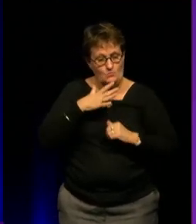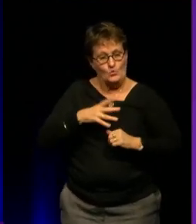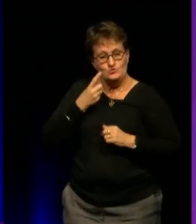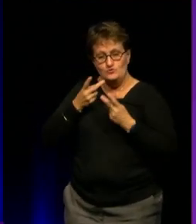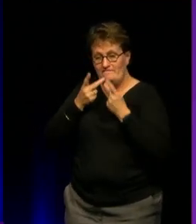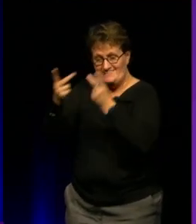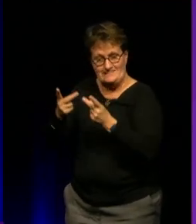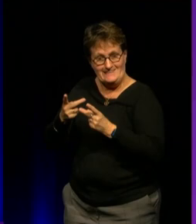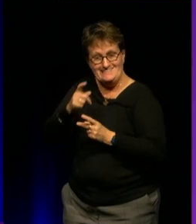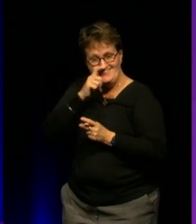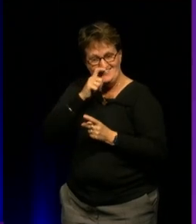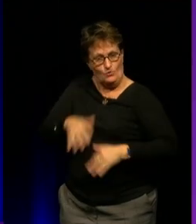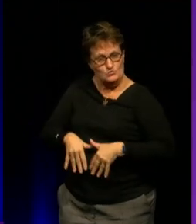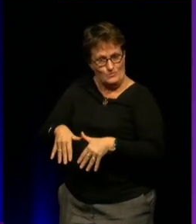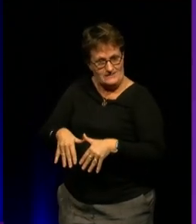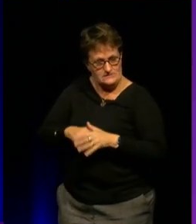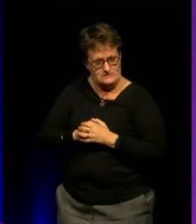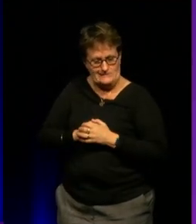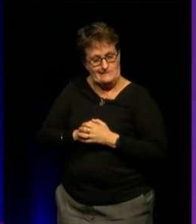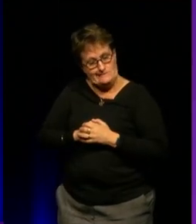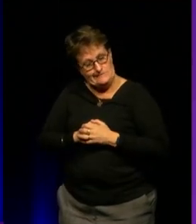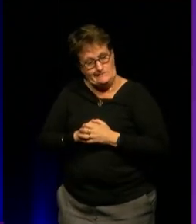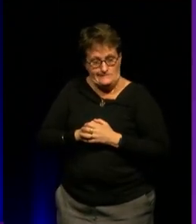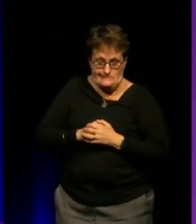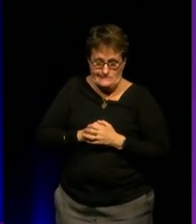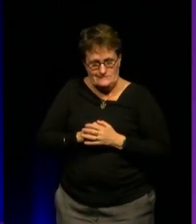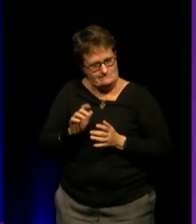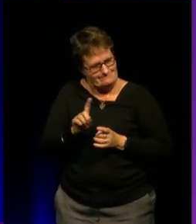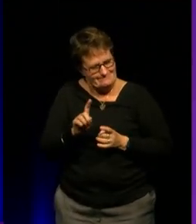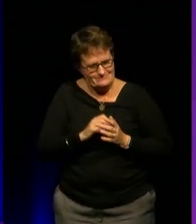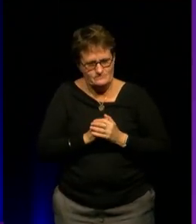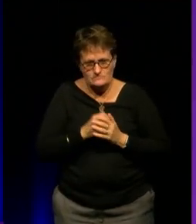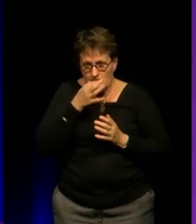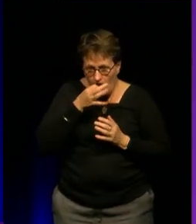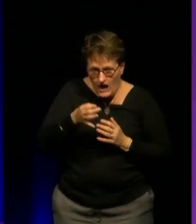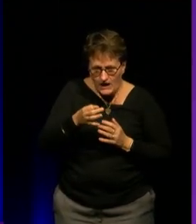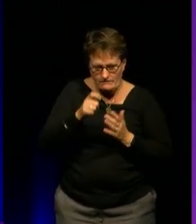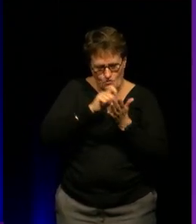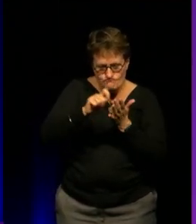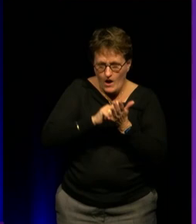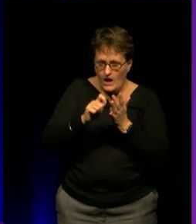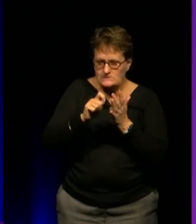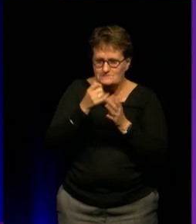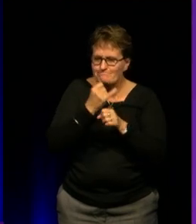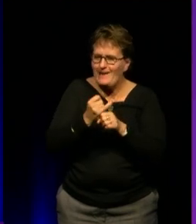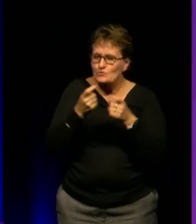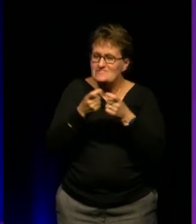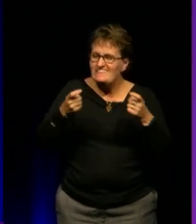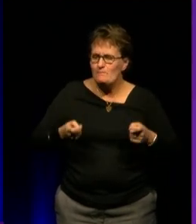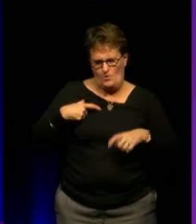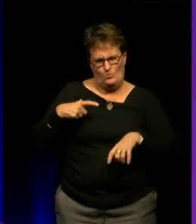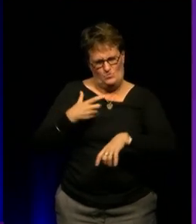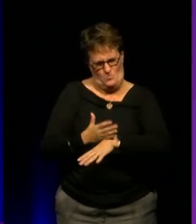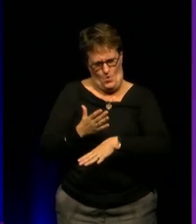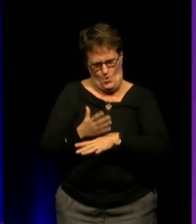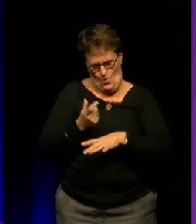flu is a really high risk thing for pregnant women. And he asked if I could write a medical certificate because, you know, you're an apprentice electrician.